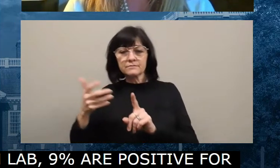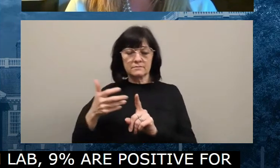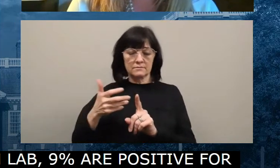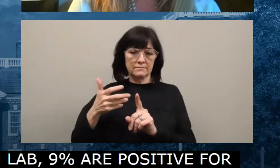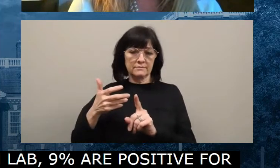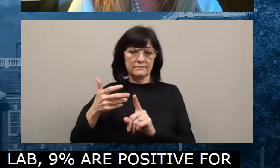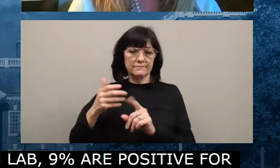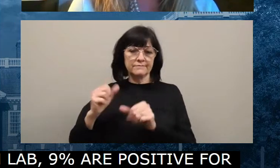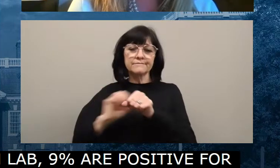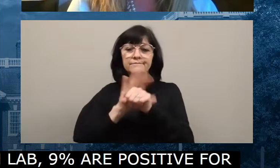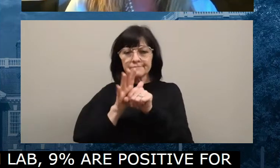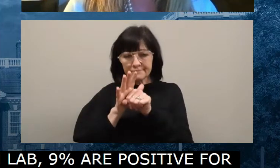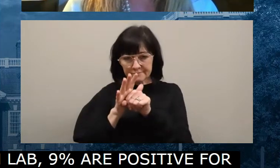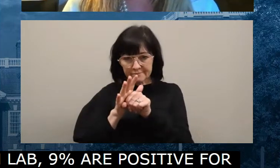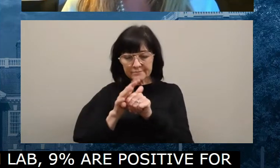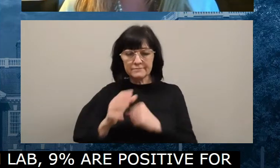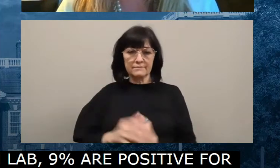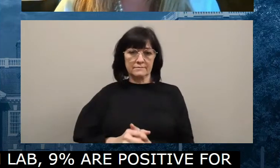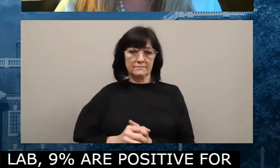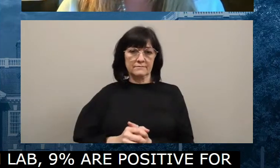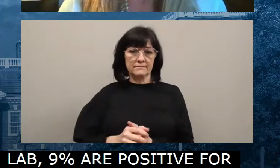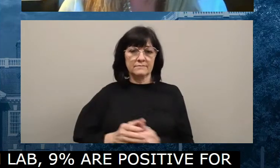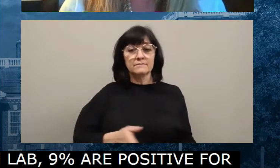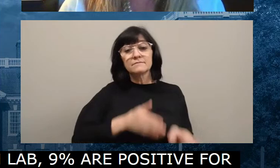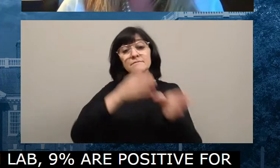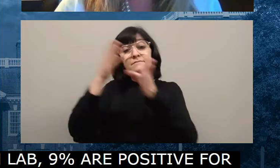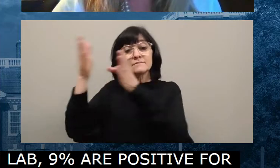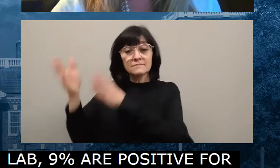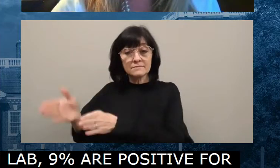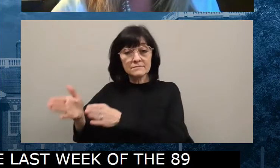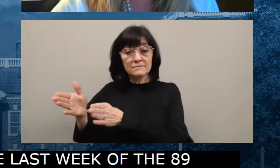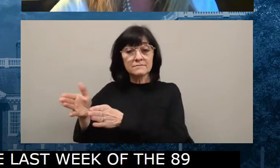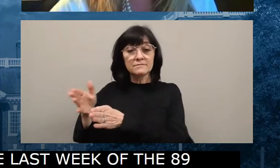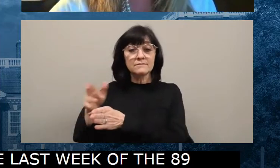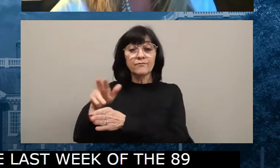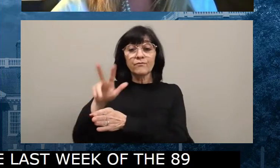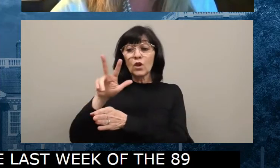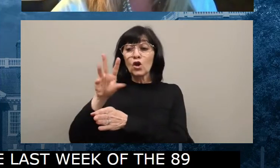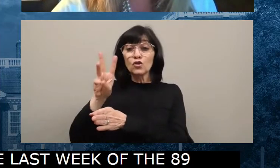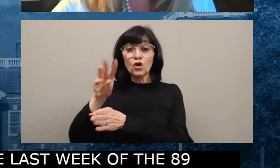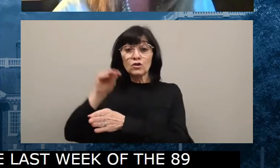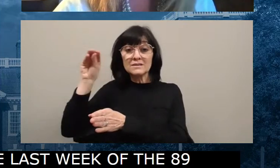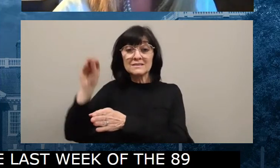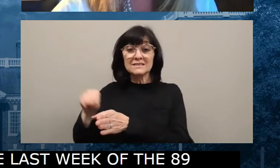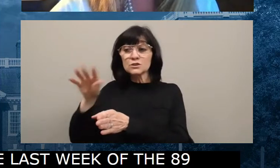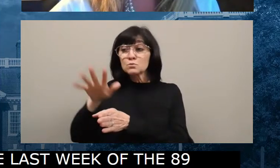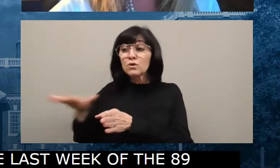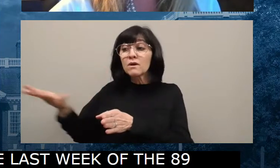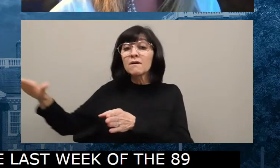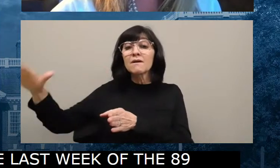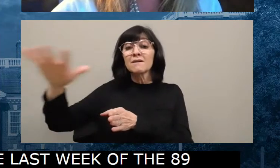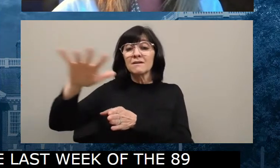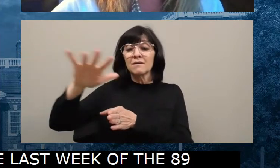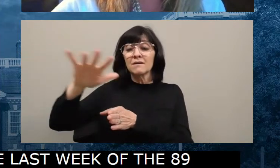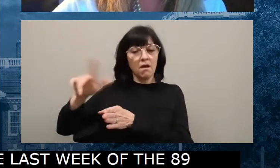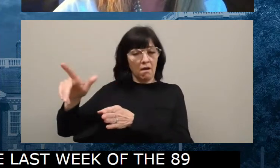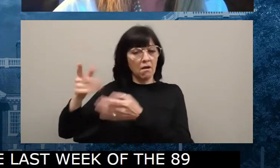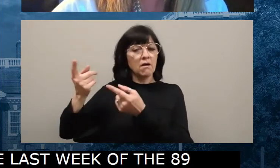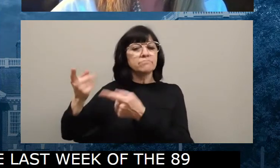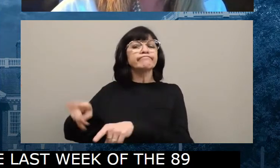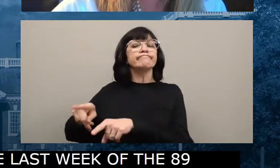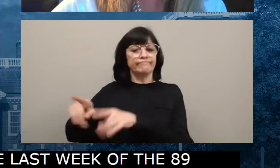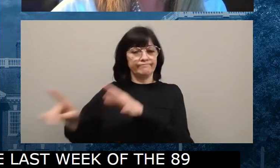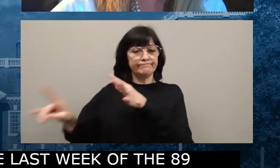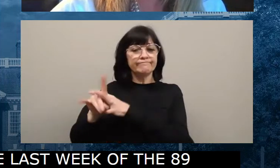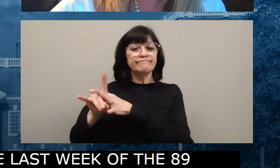we sequenced, 36% of them turned out to be variant strains. So you can see the percent